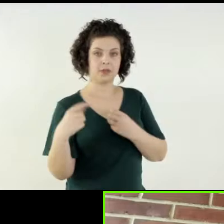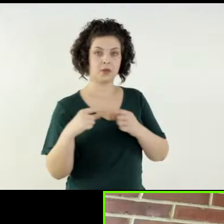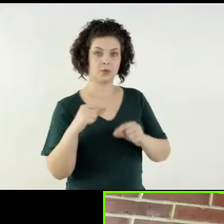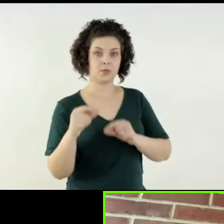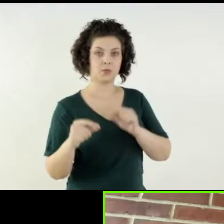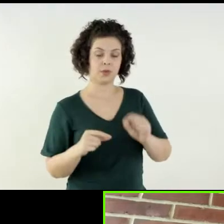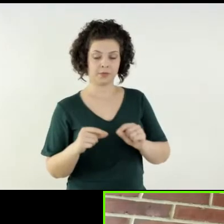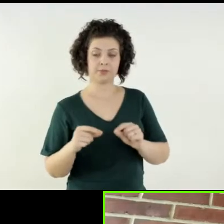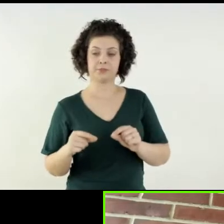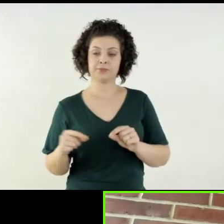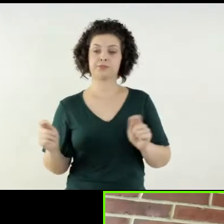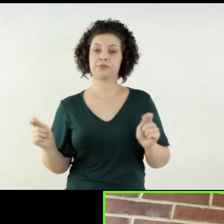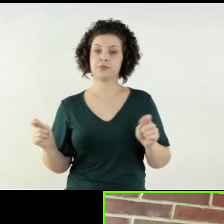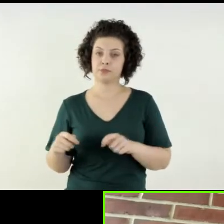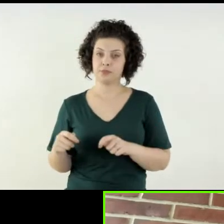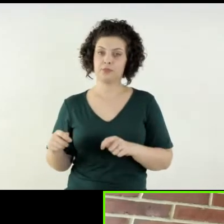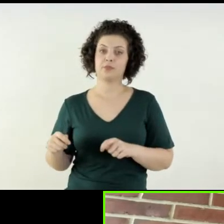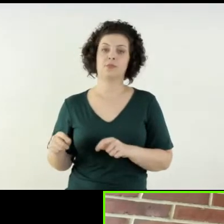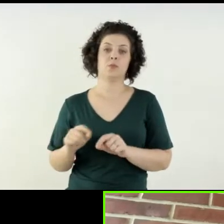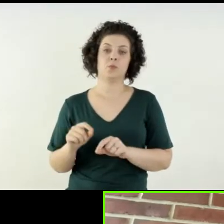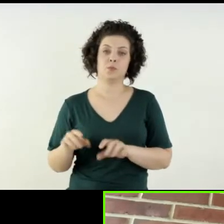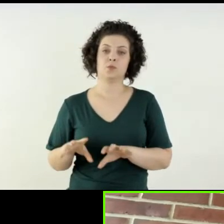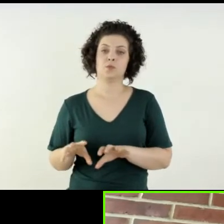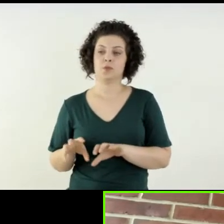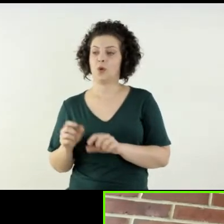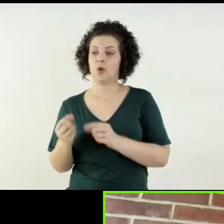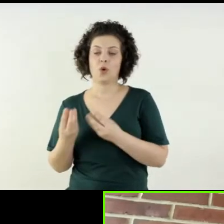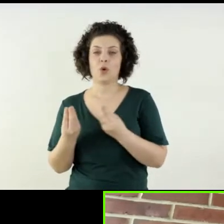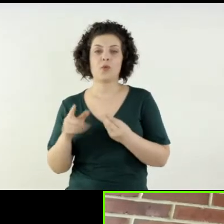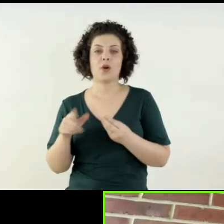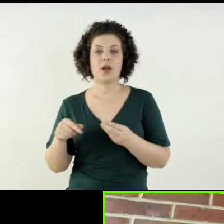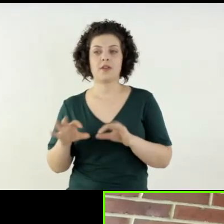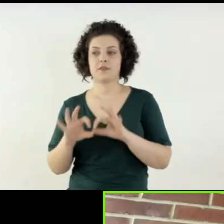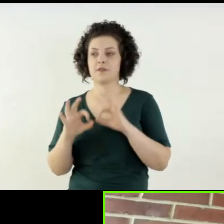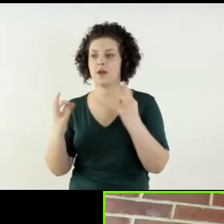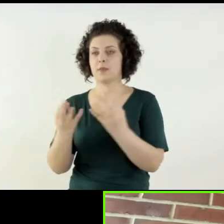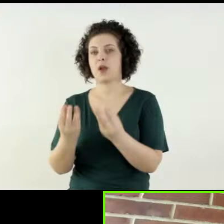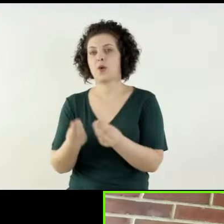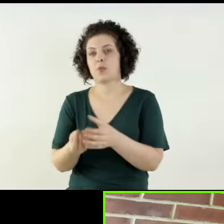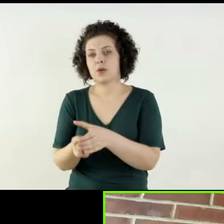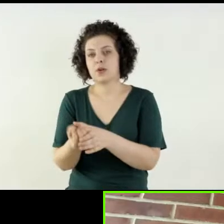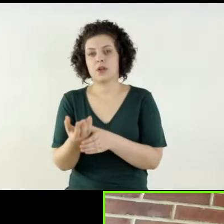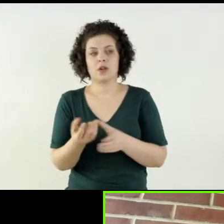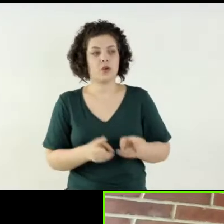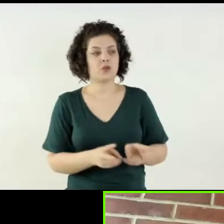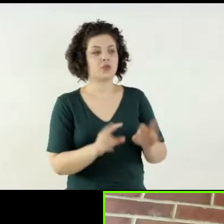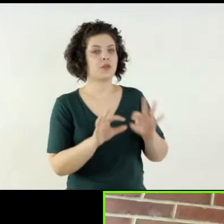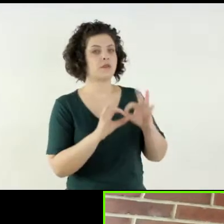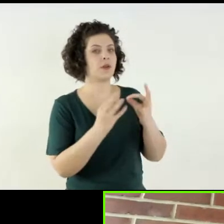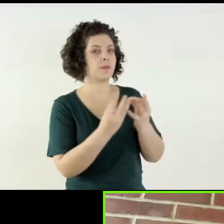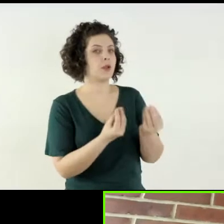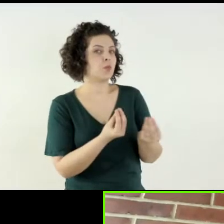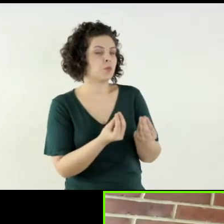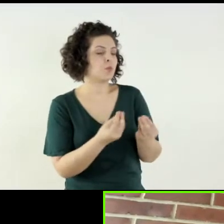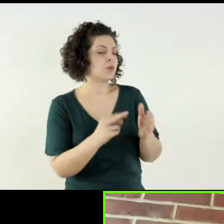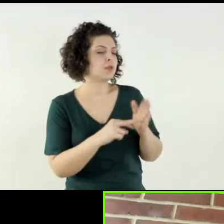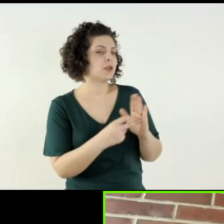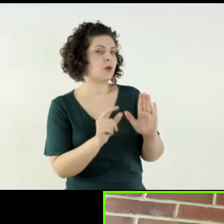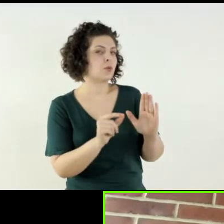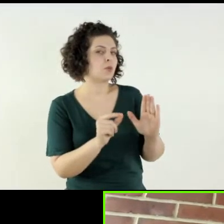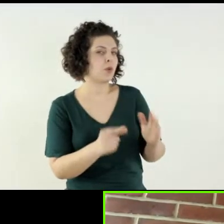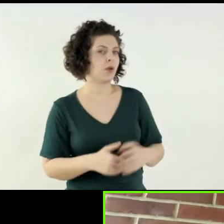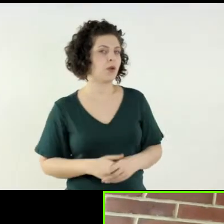what it means to continue to refashion family, right? Not just sort of at these, in these heteronormative ways.